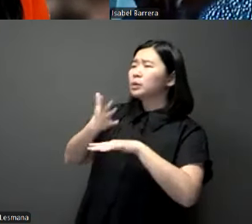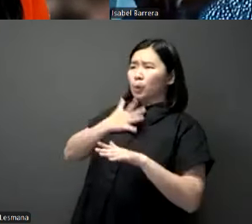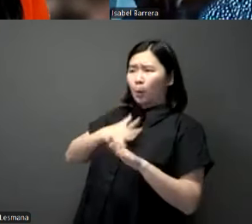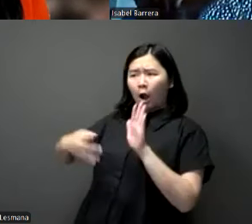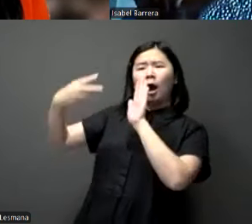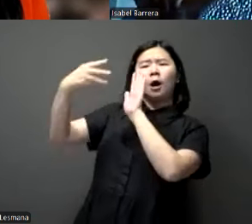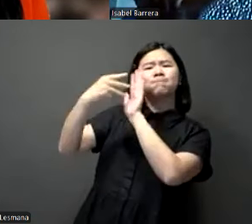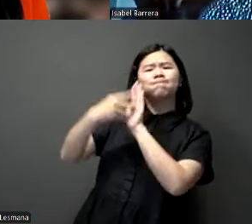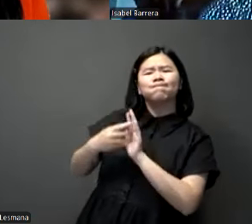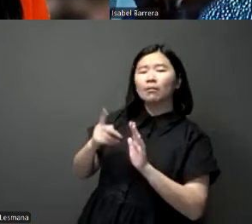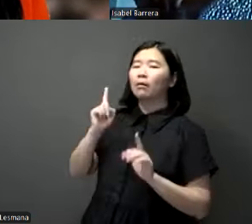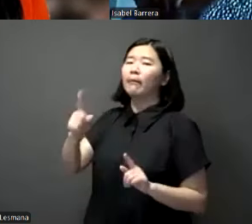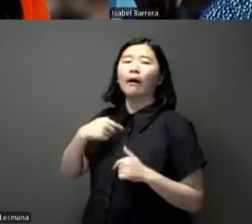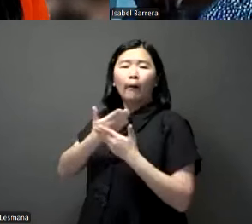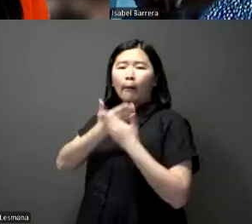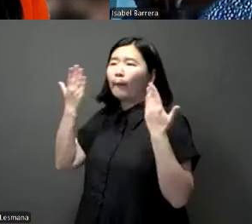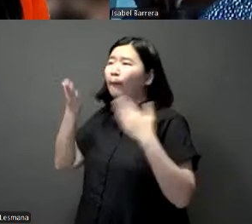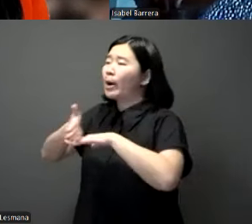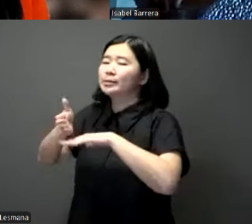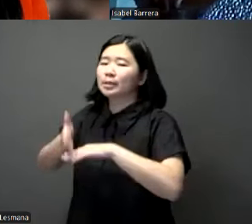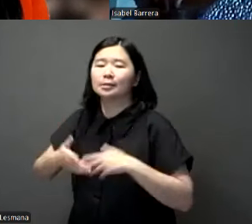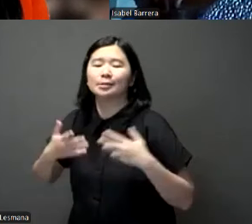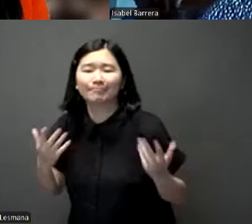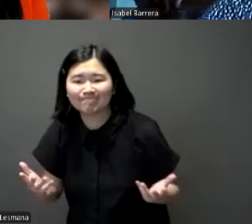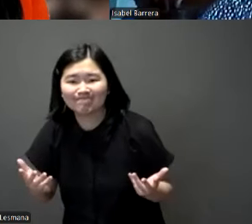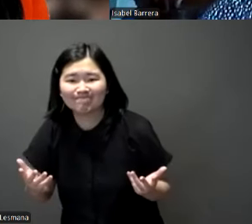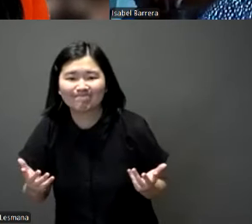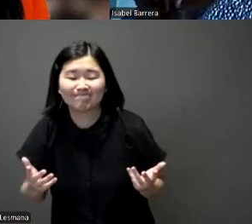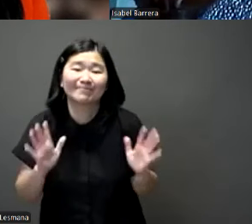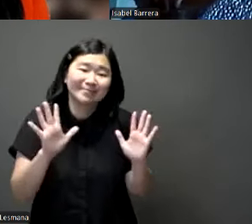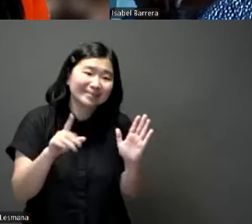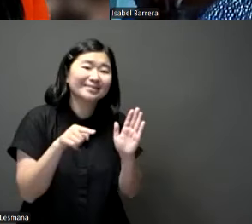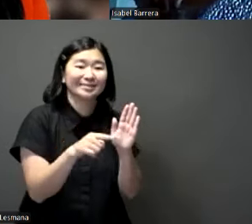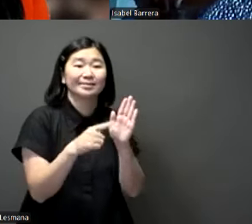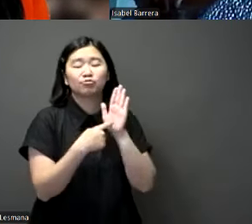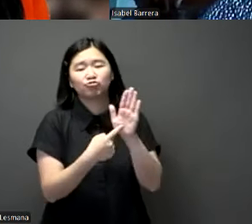national and regional type of work, we understand that